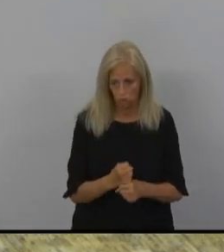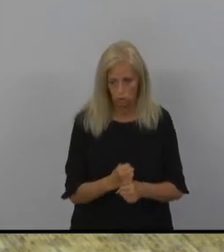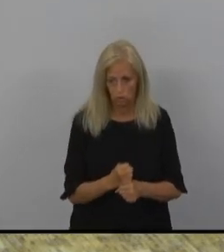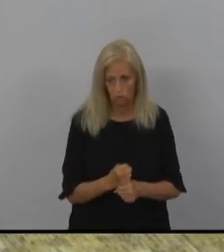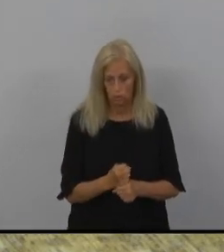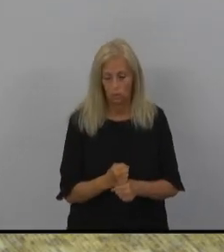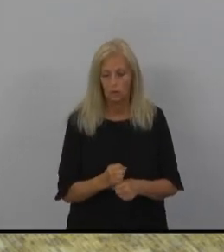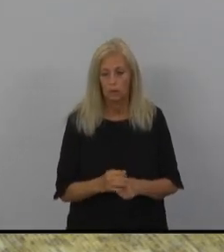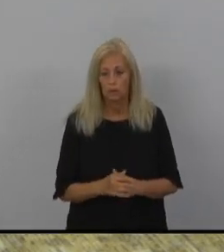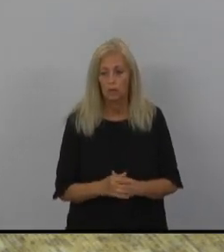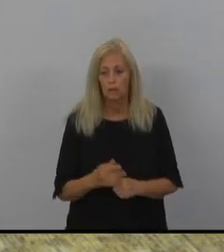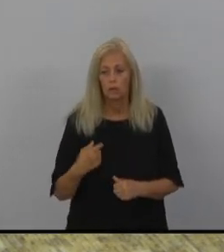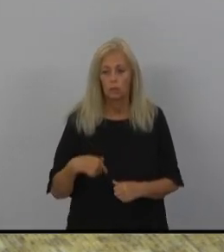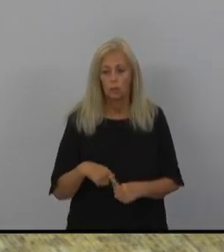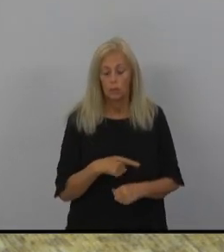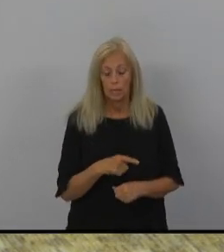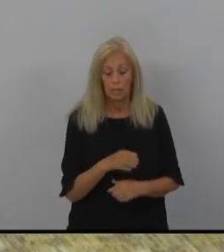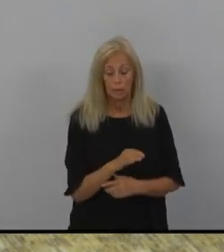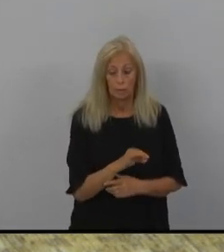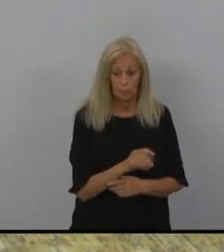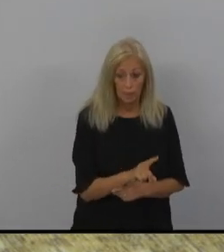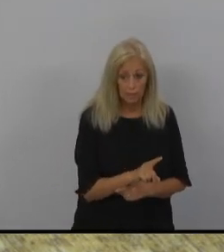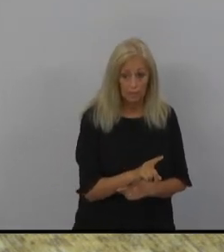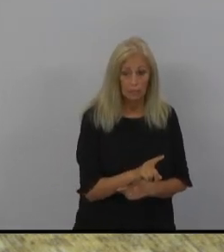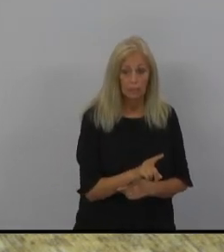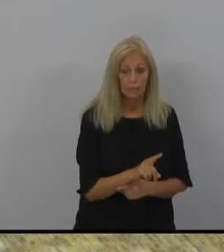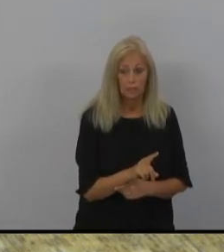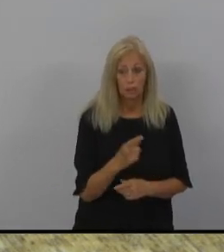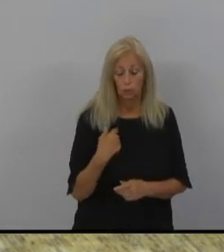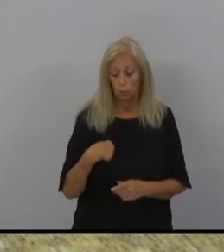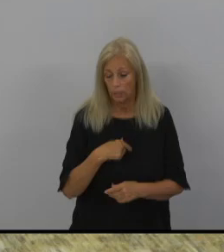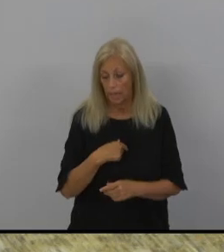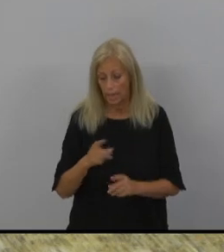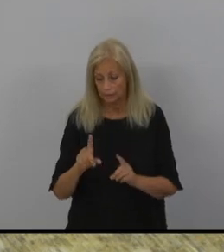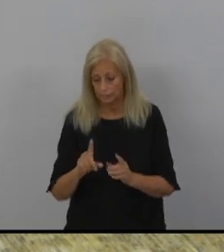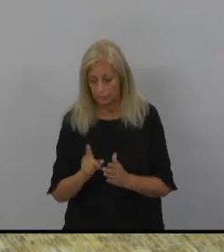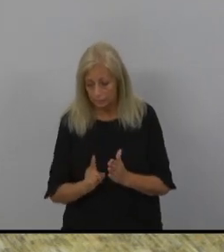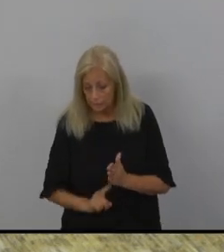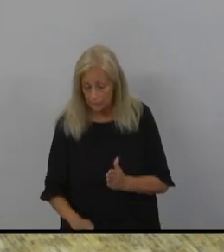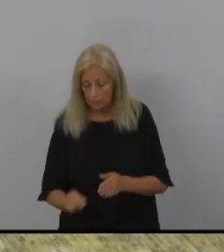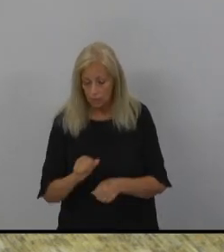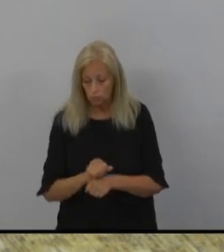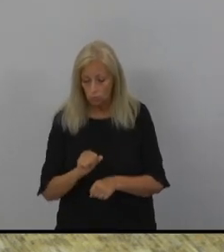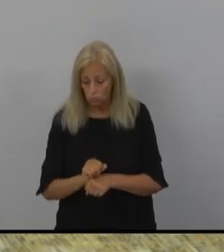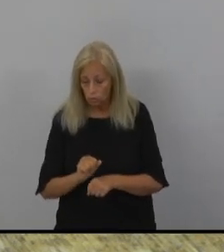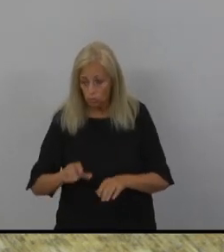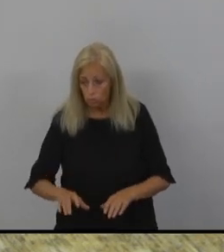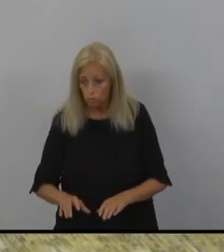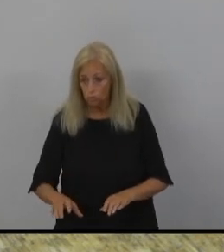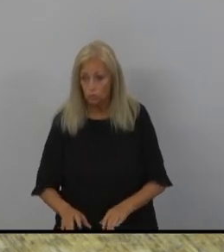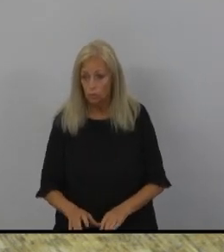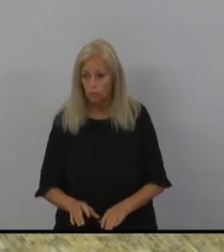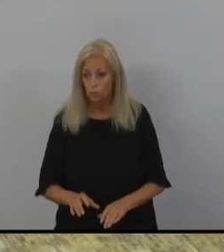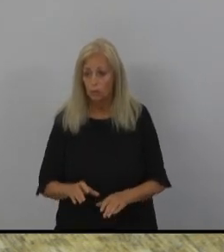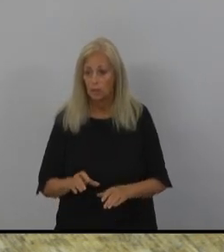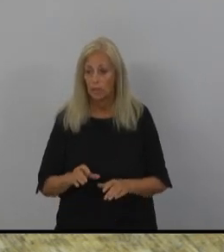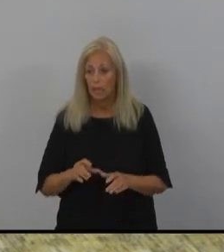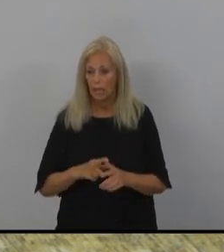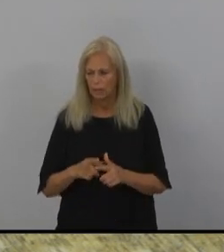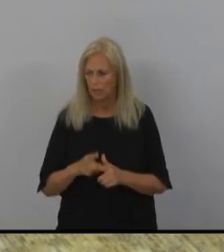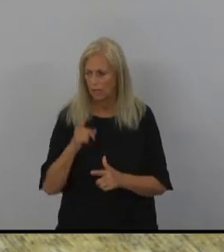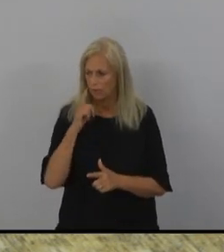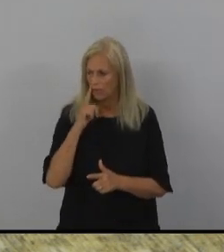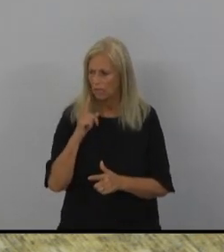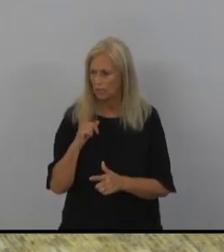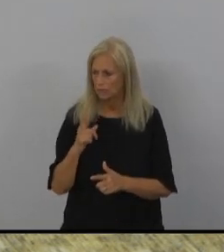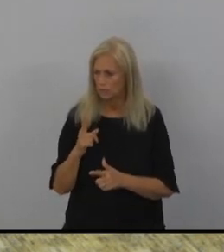yeah, so we bid them, we had the design work done and all this past year and bid them, and I think they were awarded